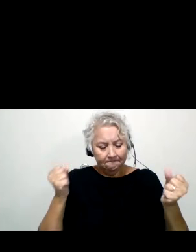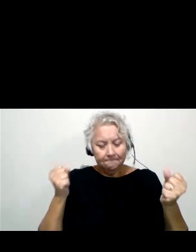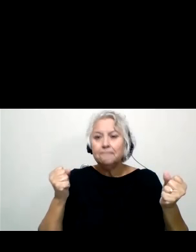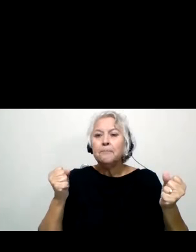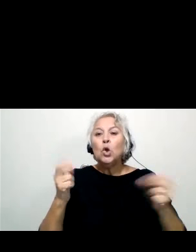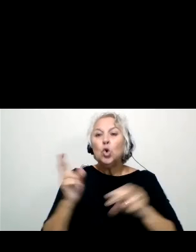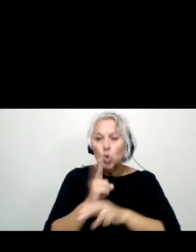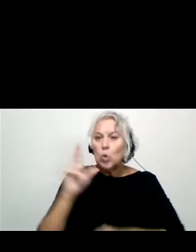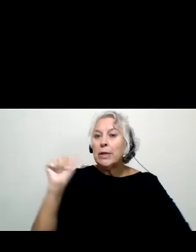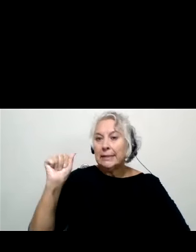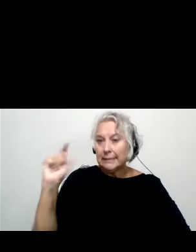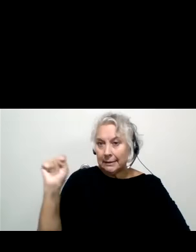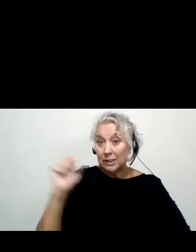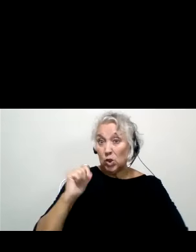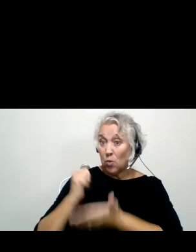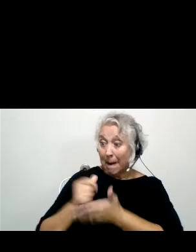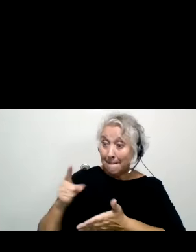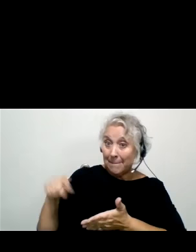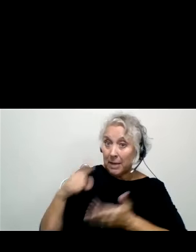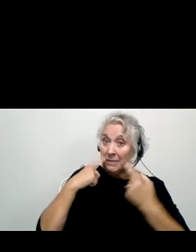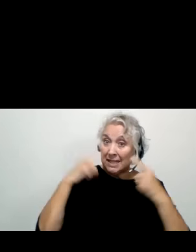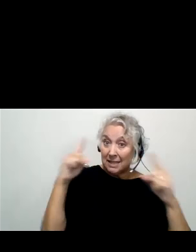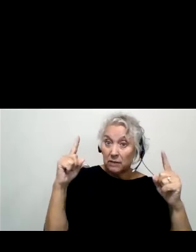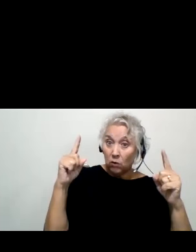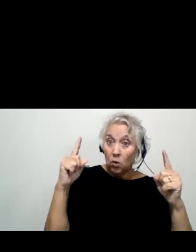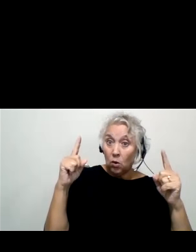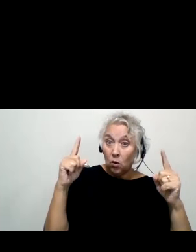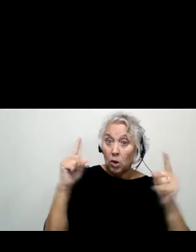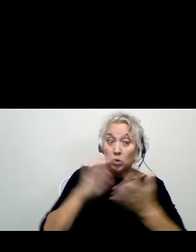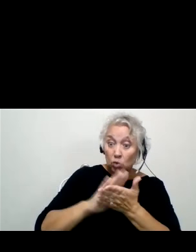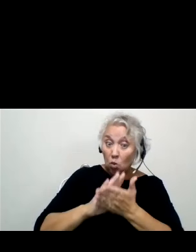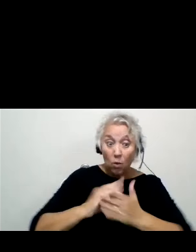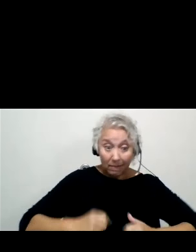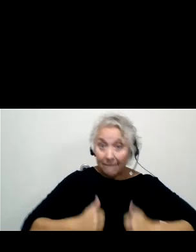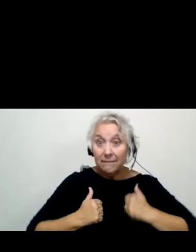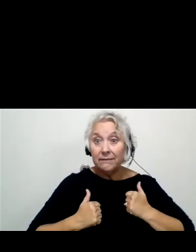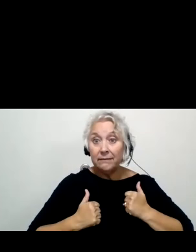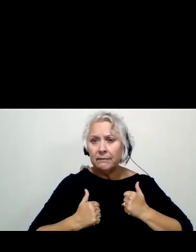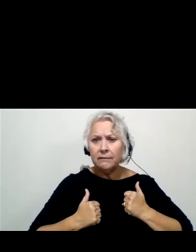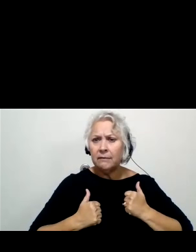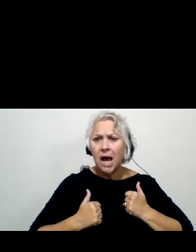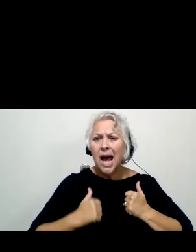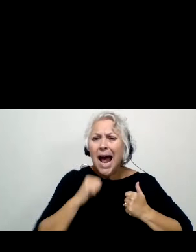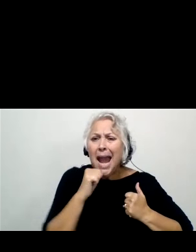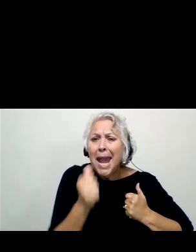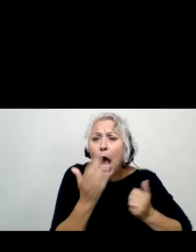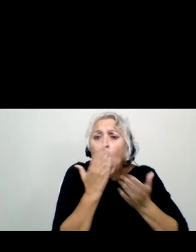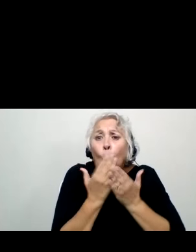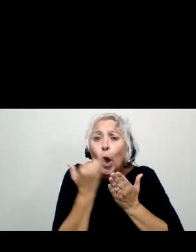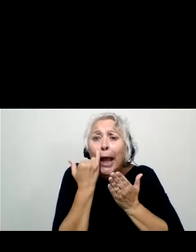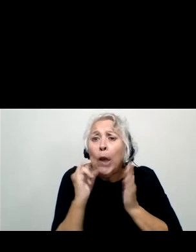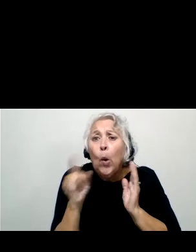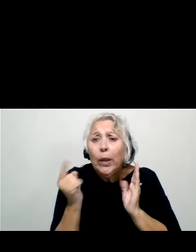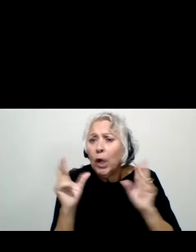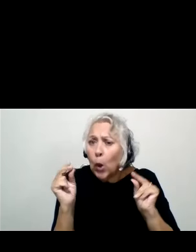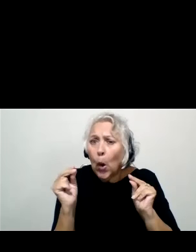using assistive technology to help students be successful in school and in life is not just a good idea. It